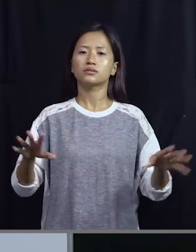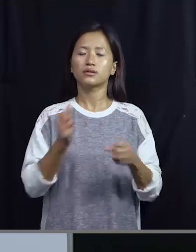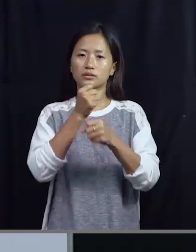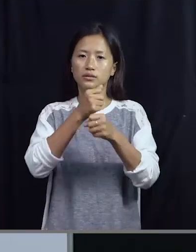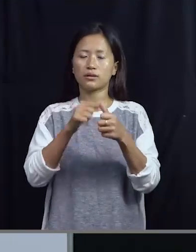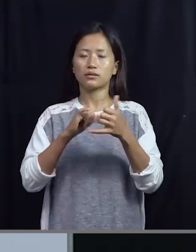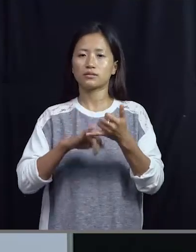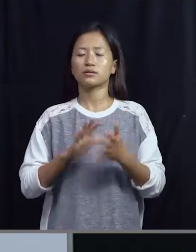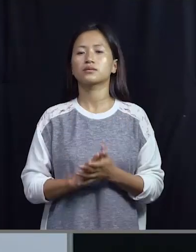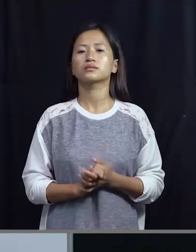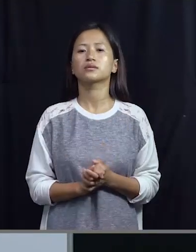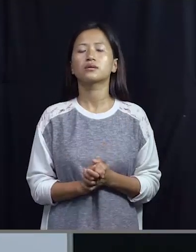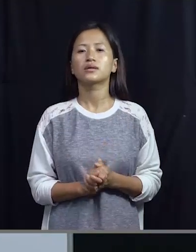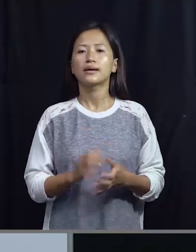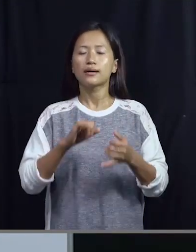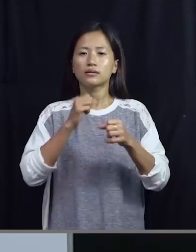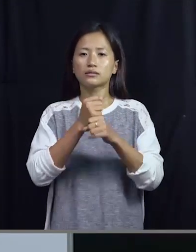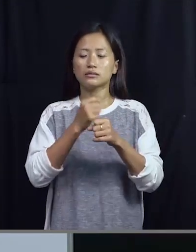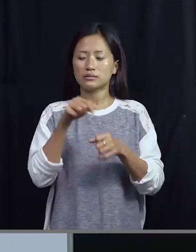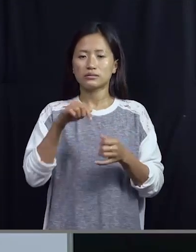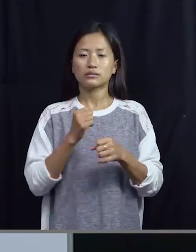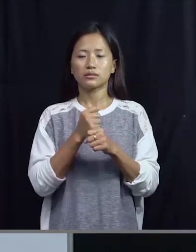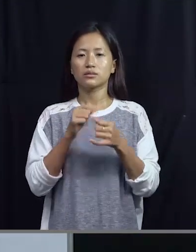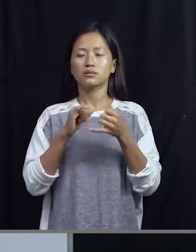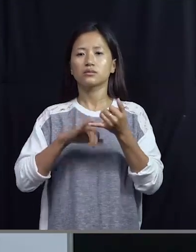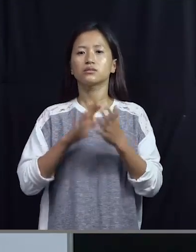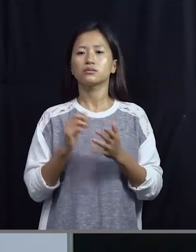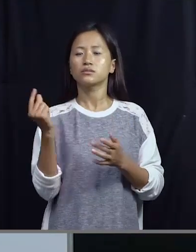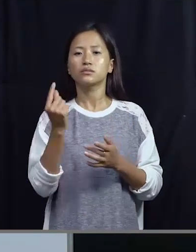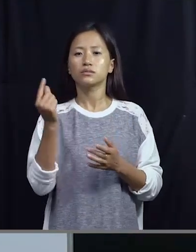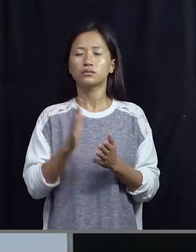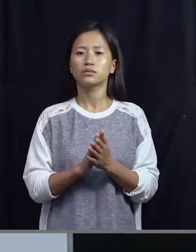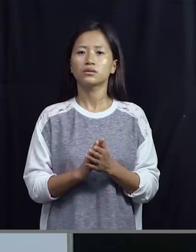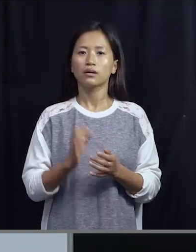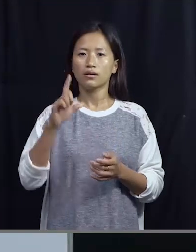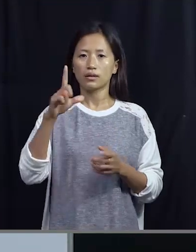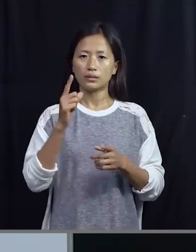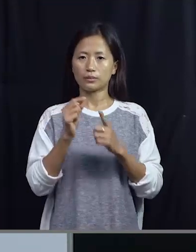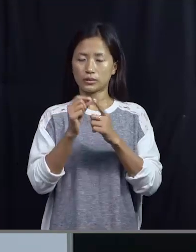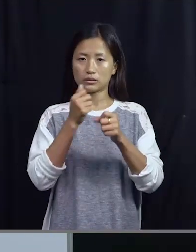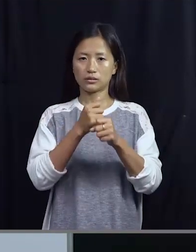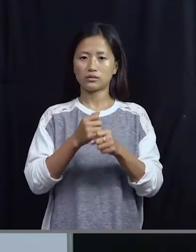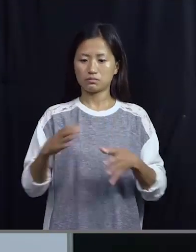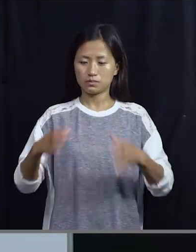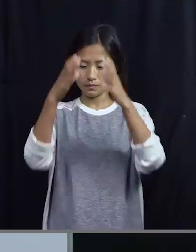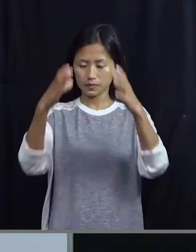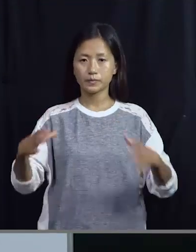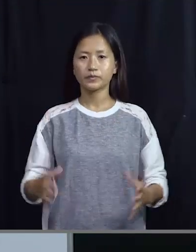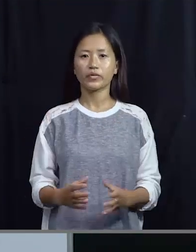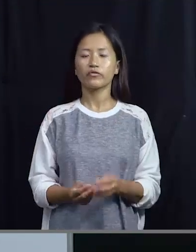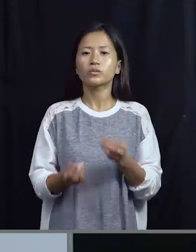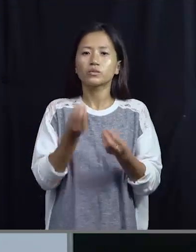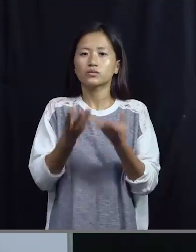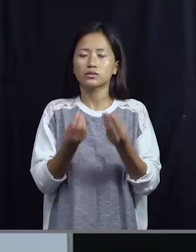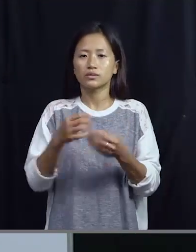Just remember that. This gas is used in the same way like your LPG cylinder, where you will use it for